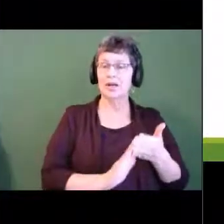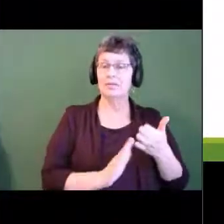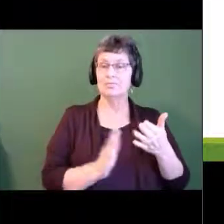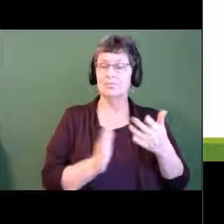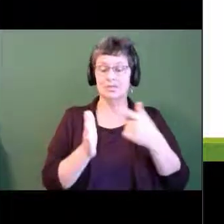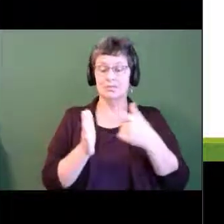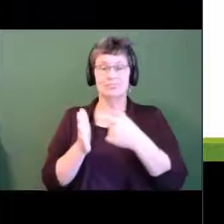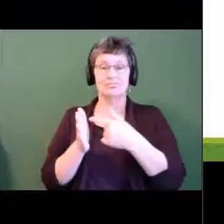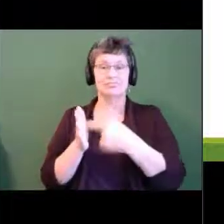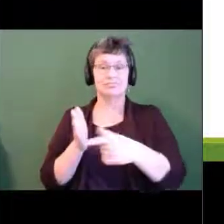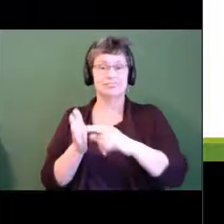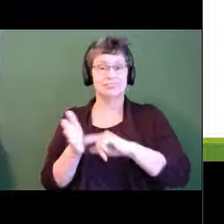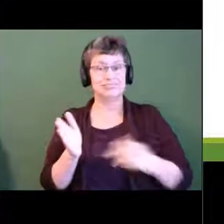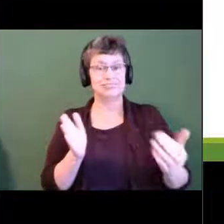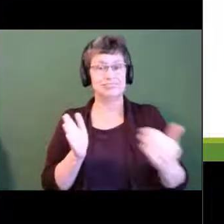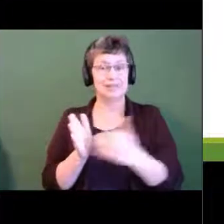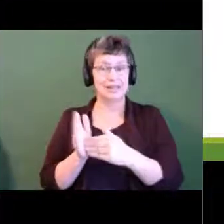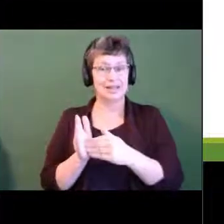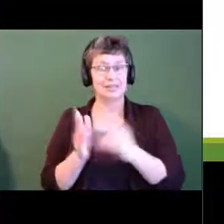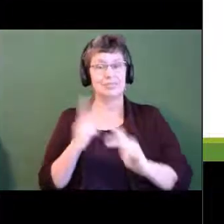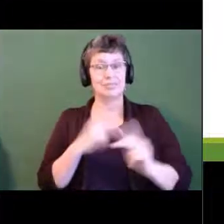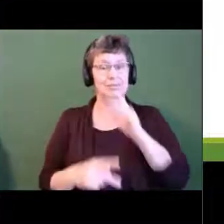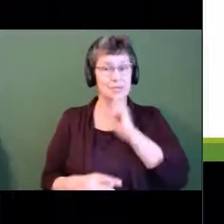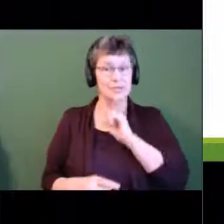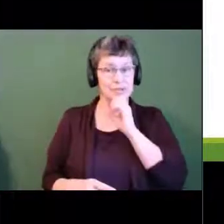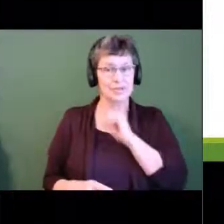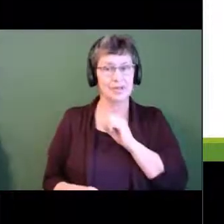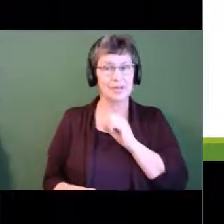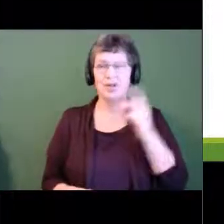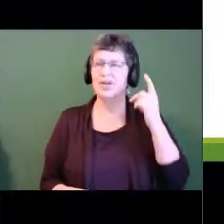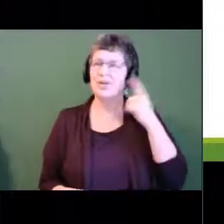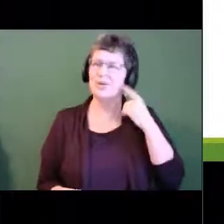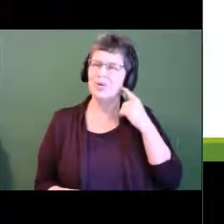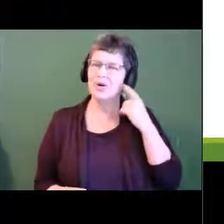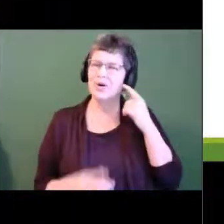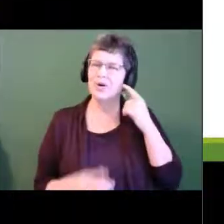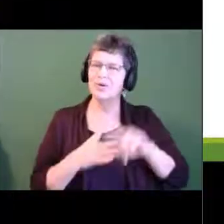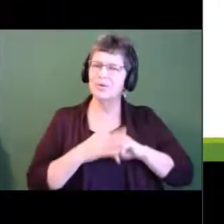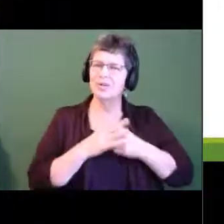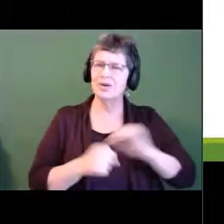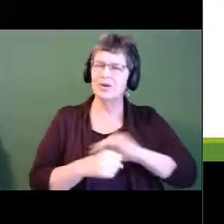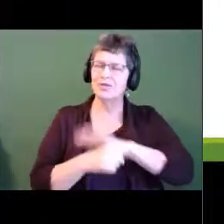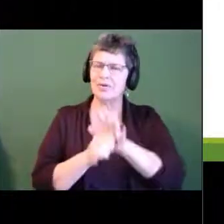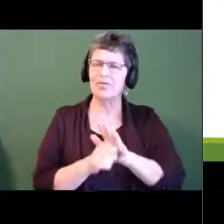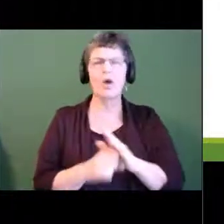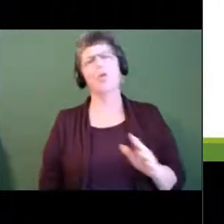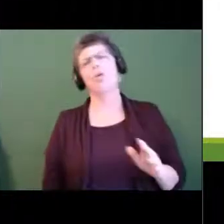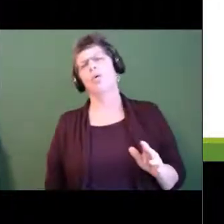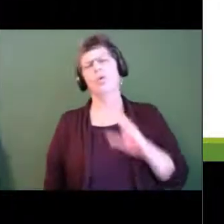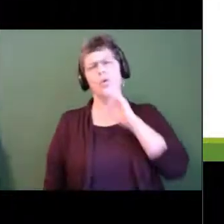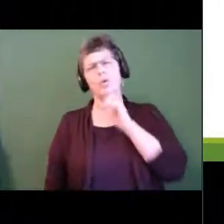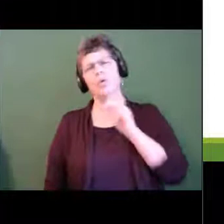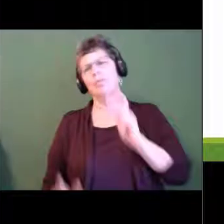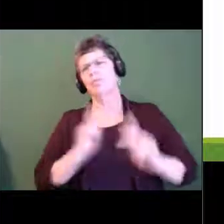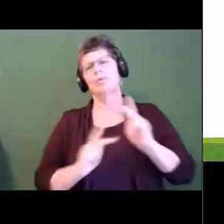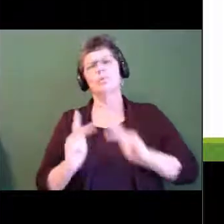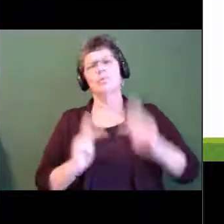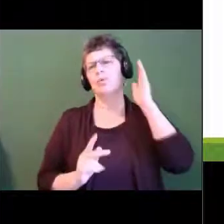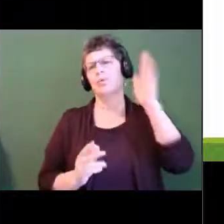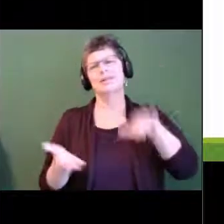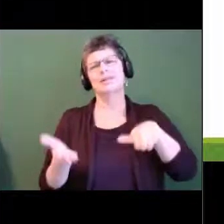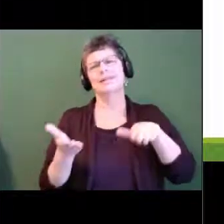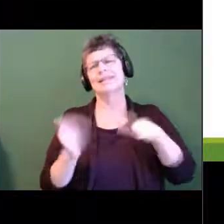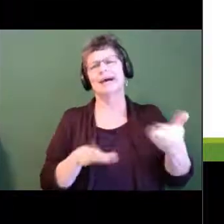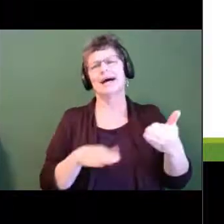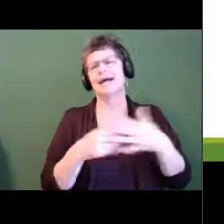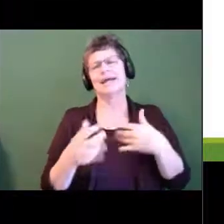during COVID, the idea that those old people were just going to die anyway. And at one point, there was a saying going around about, I